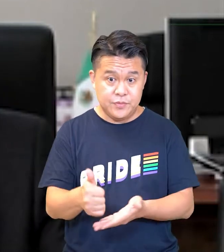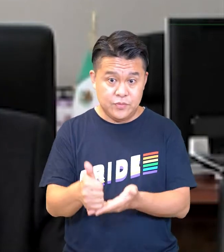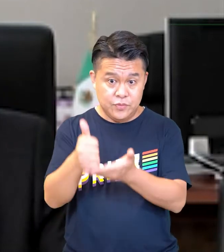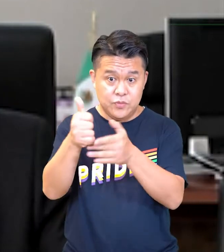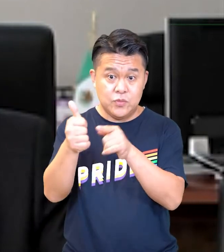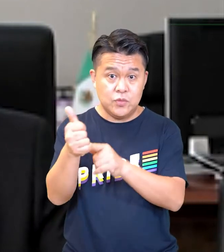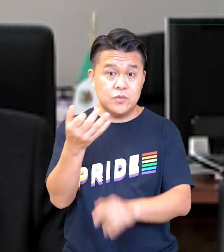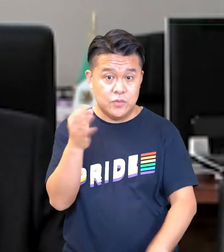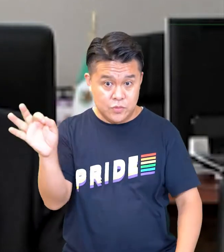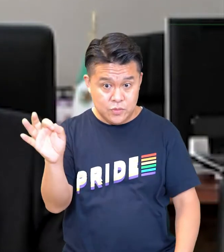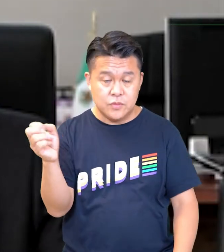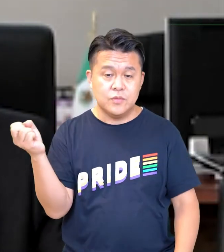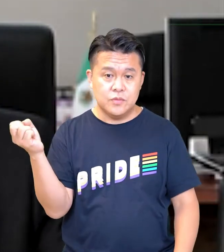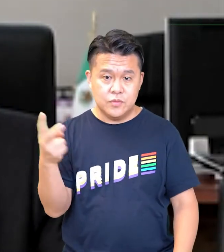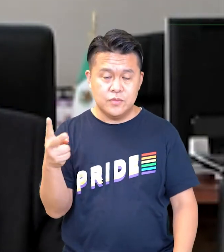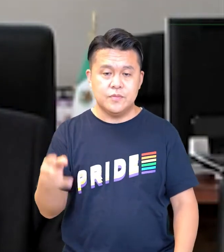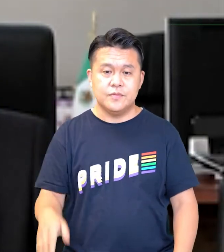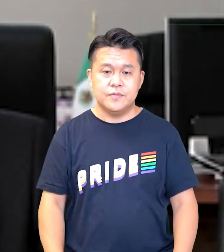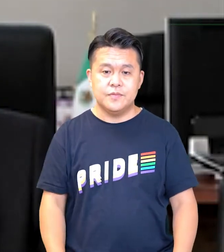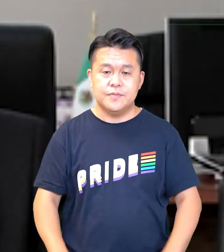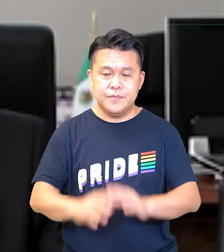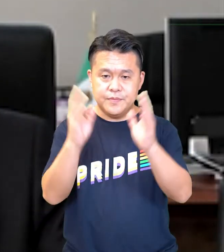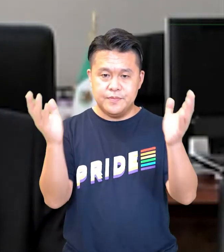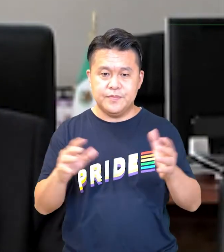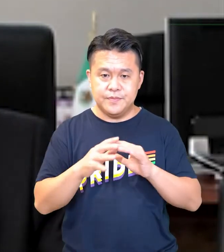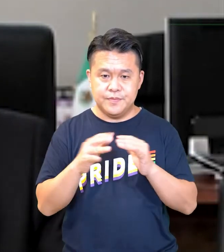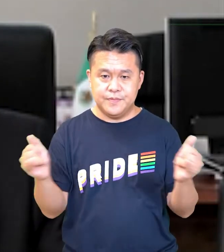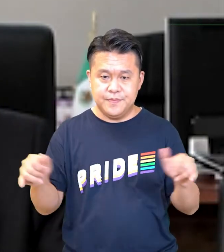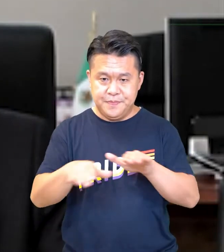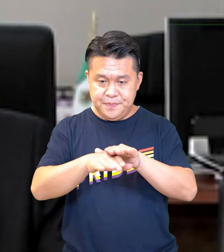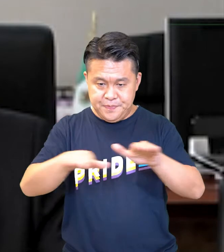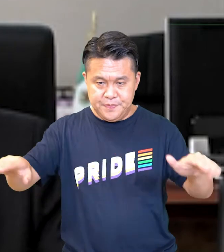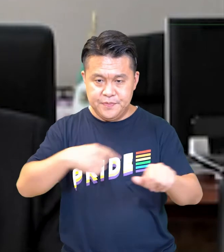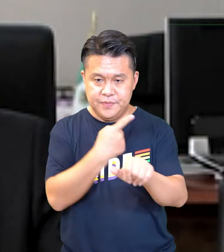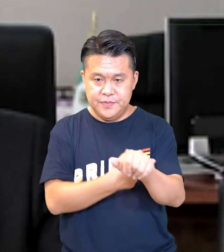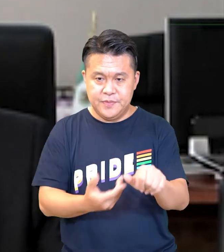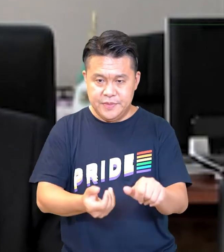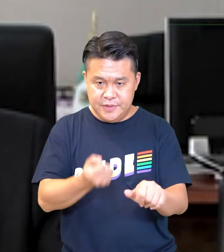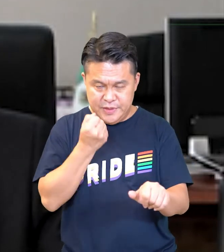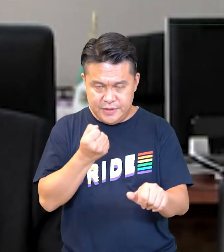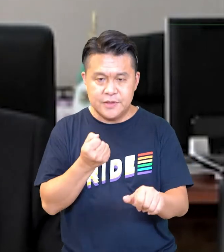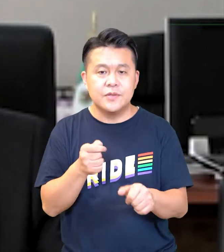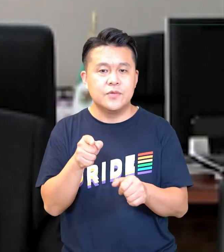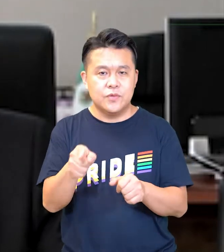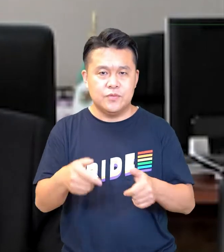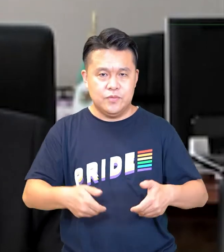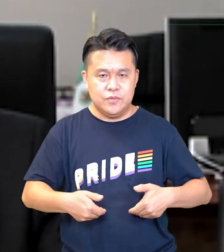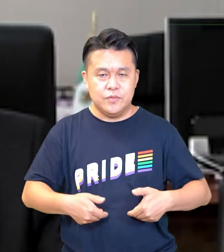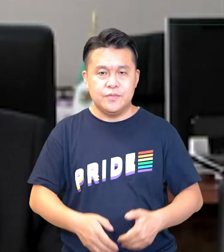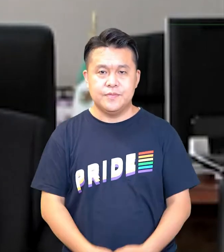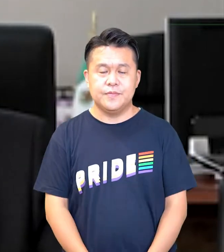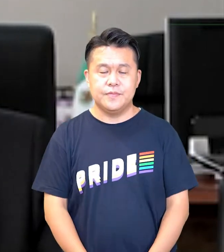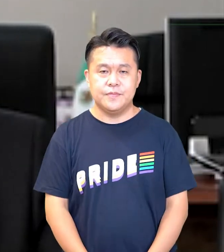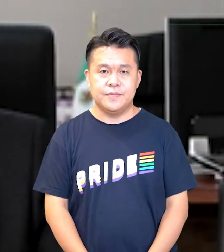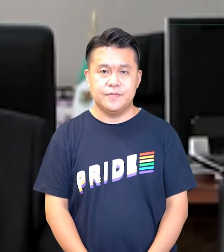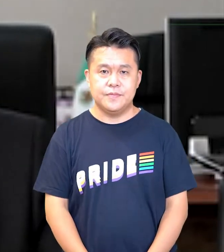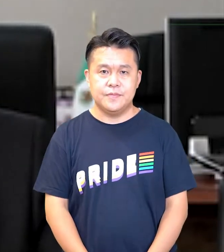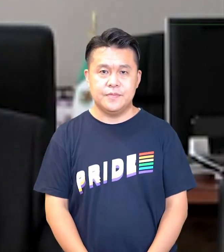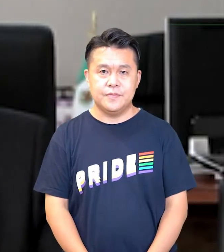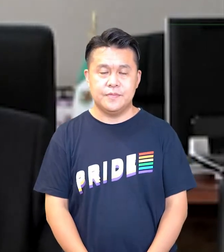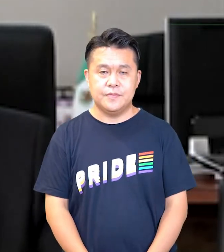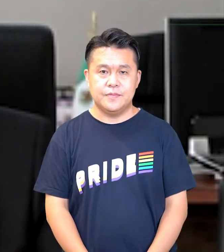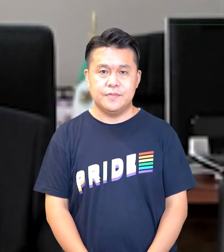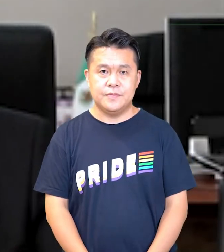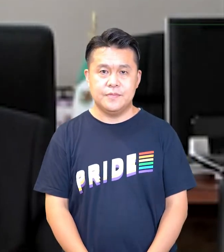guarantee the respect to human dignity and access to the equal rights for all our